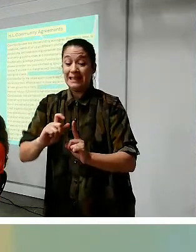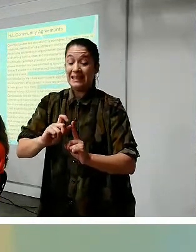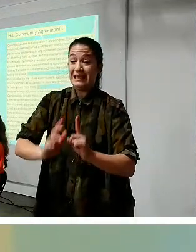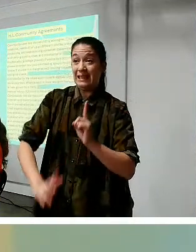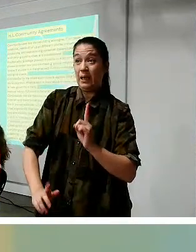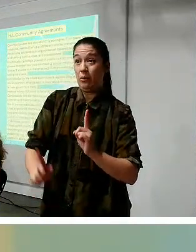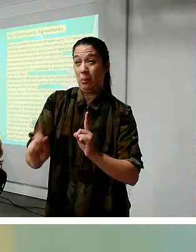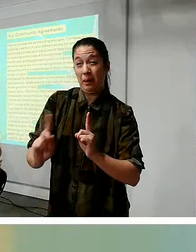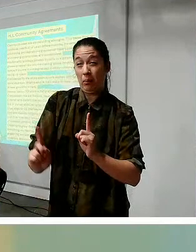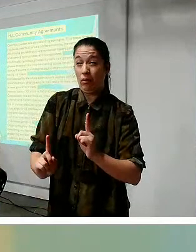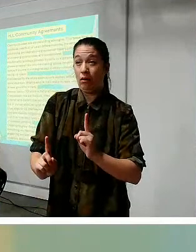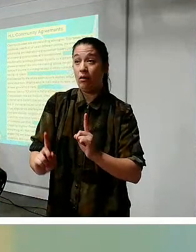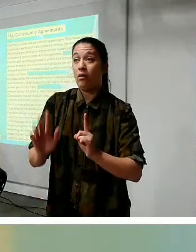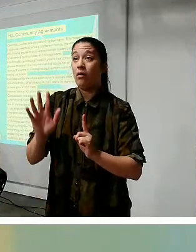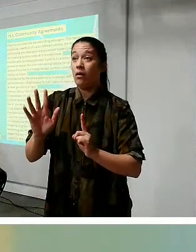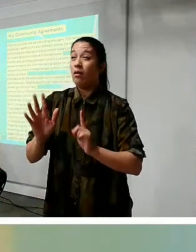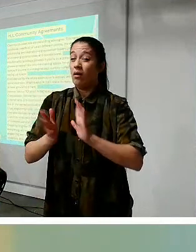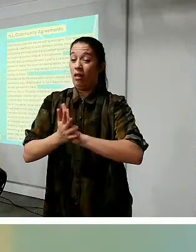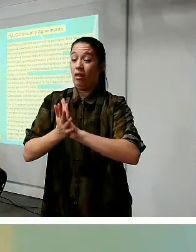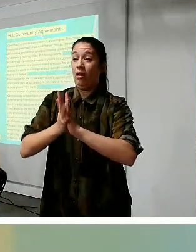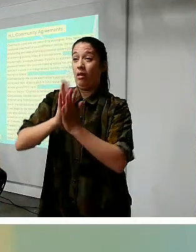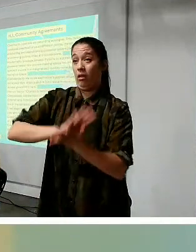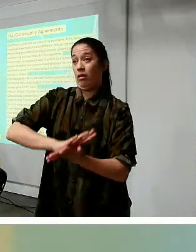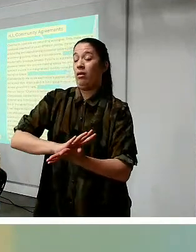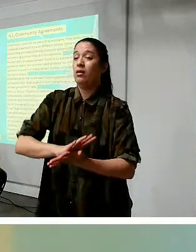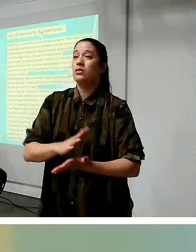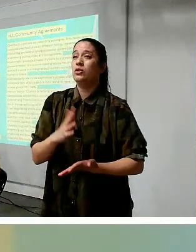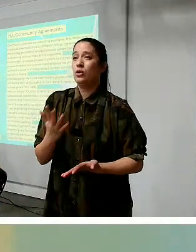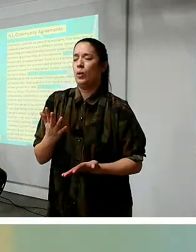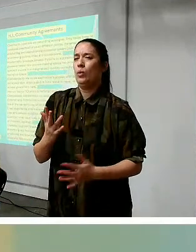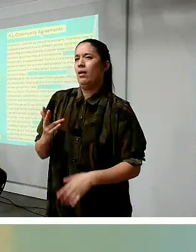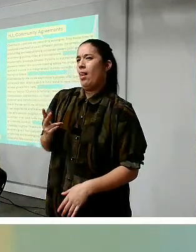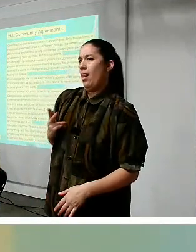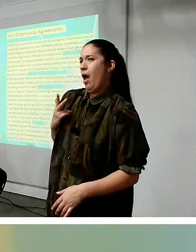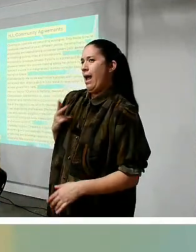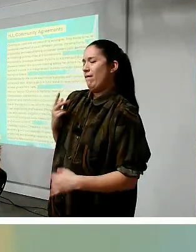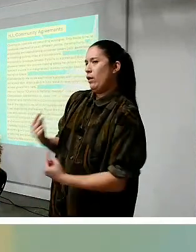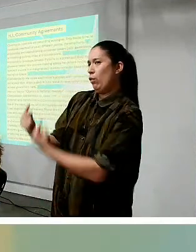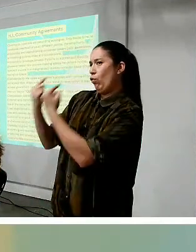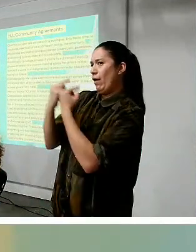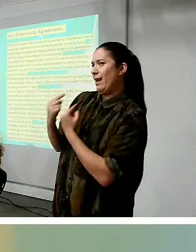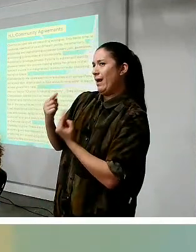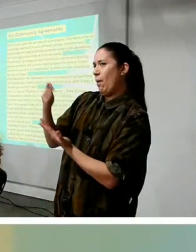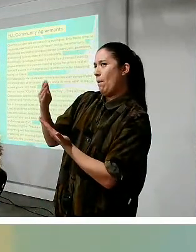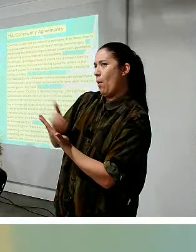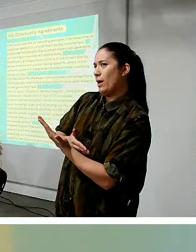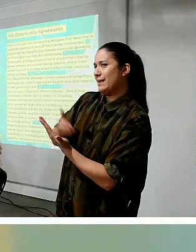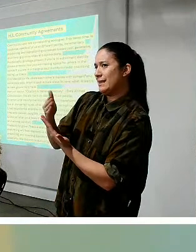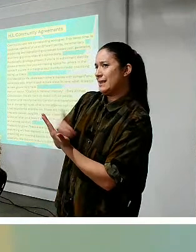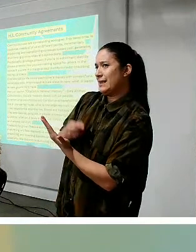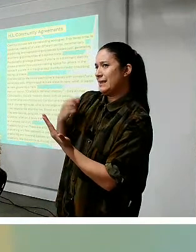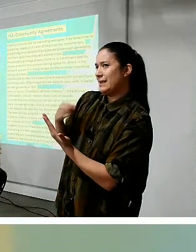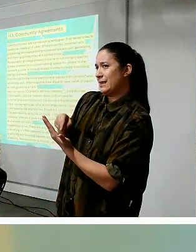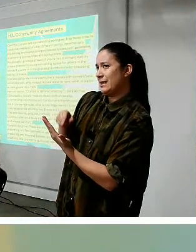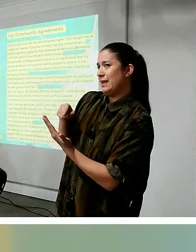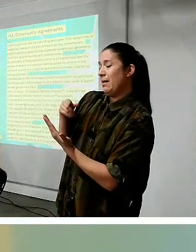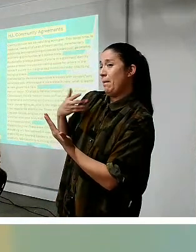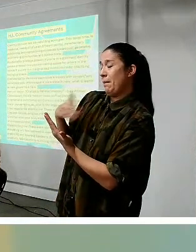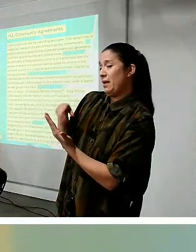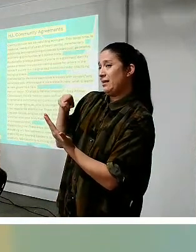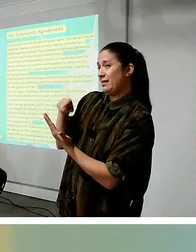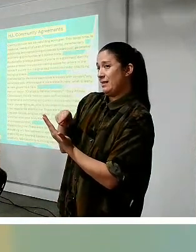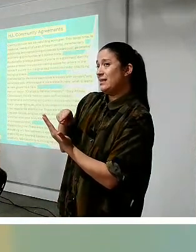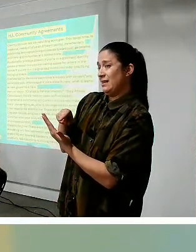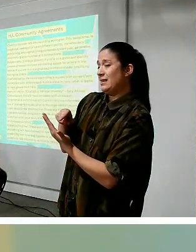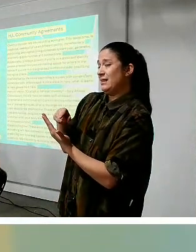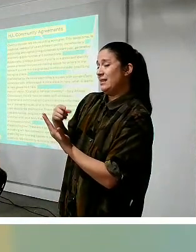people's resistance and defiance to these life-threatening policies. And we try to celebrate and uplift some